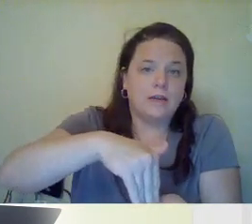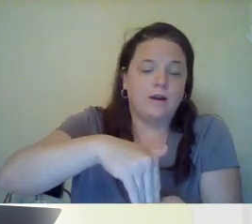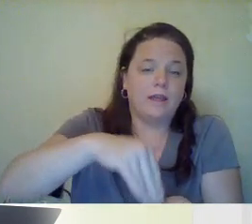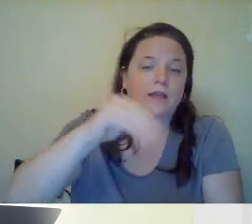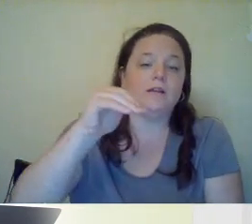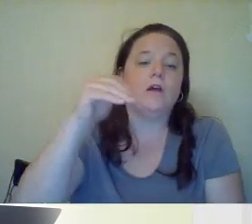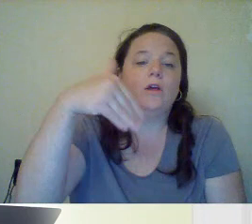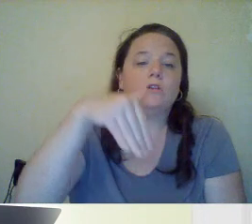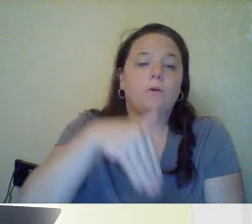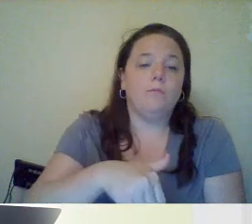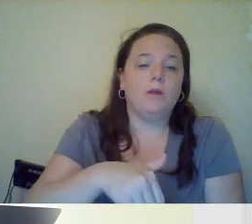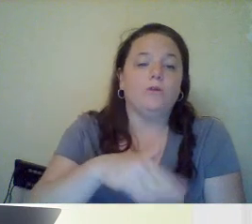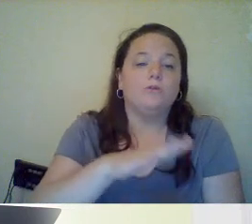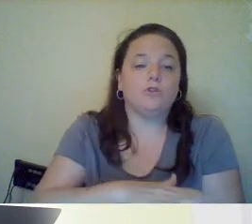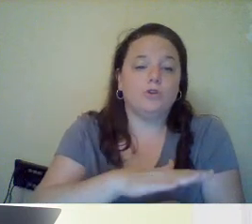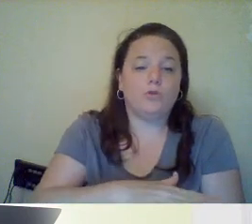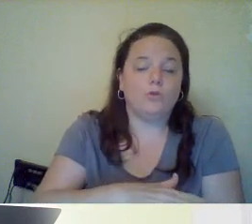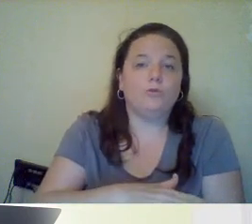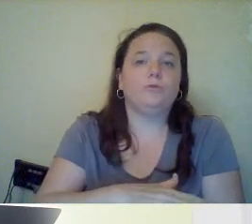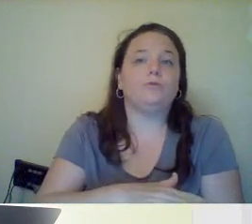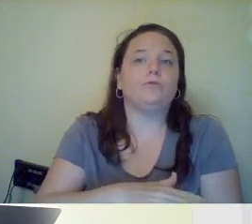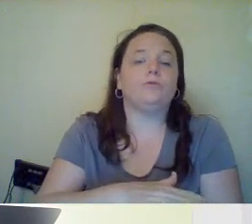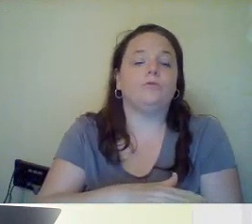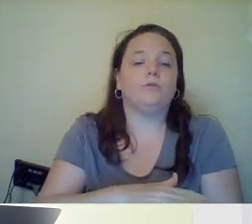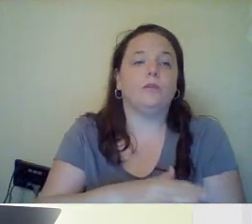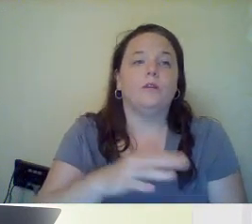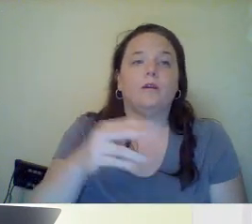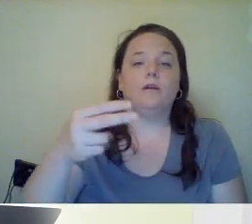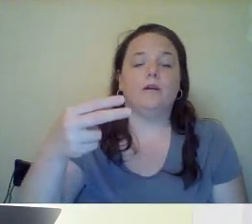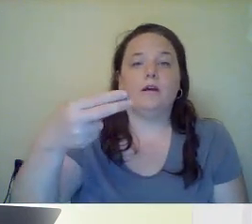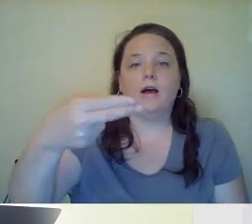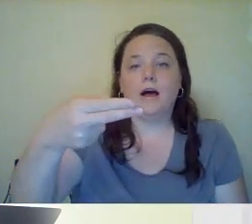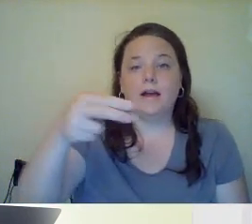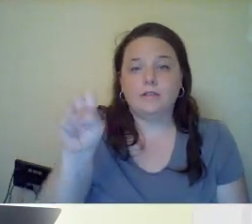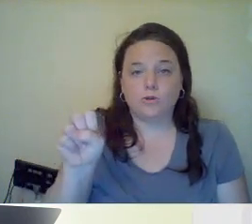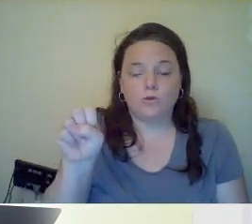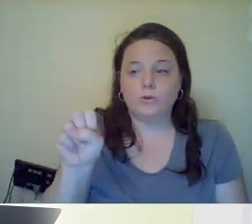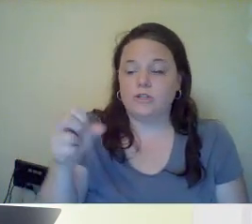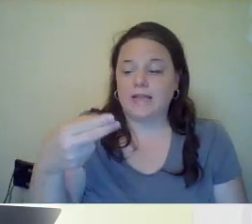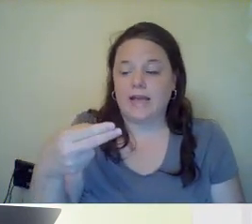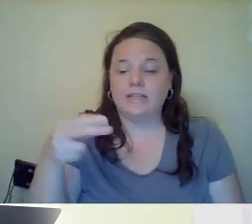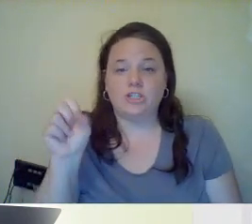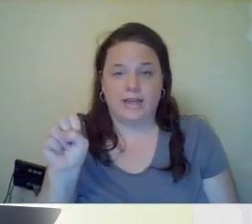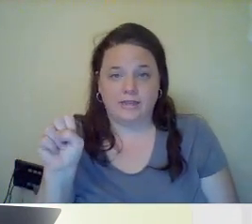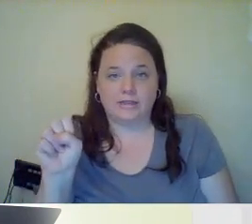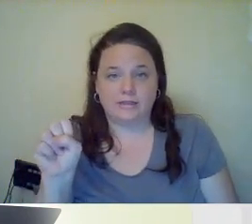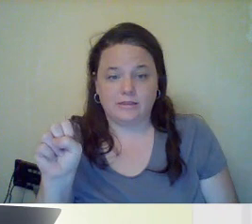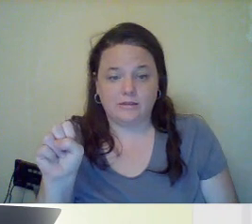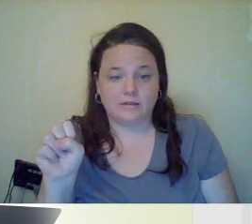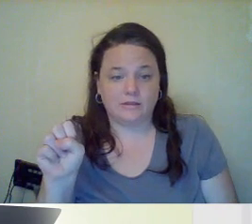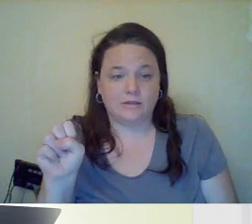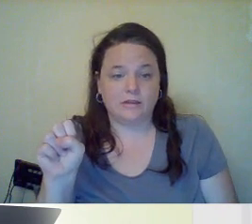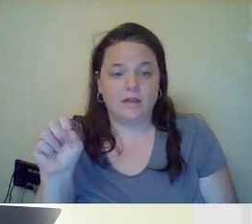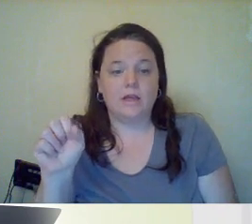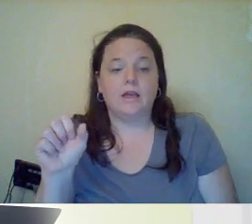your entire hand. So middle school. High school is just HS.